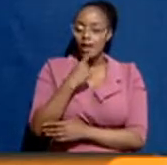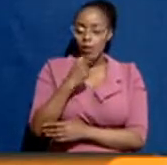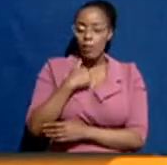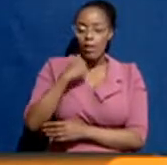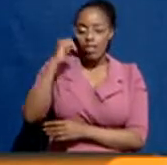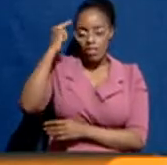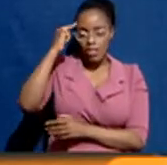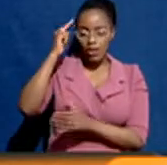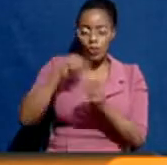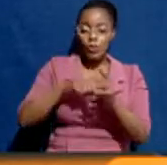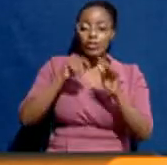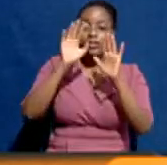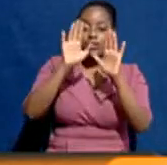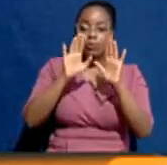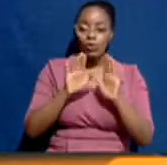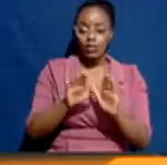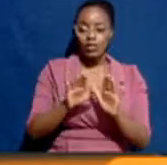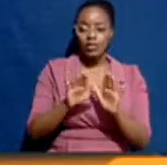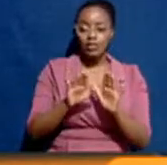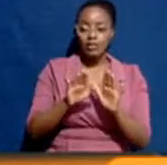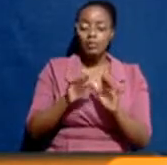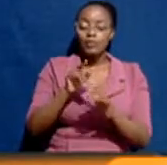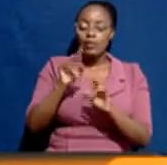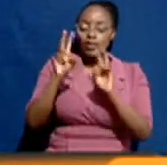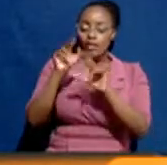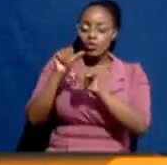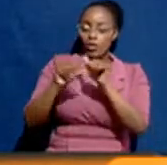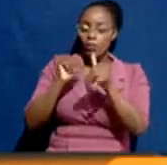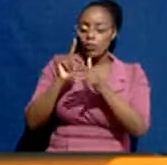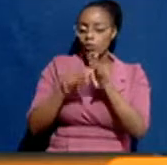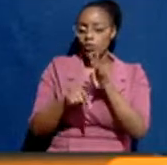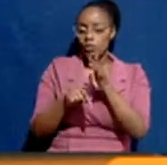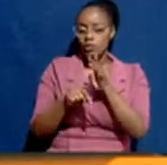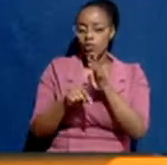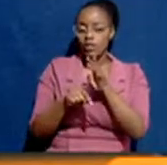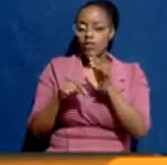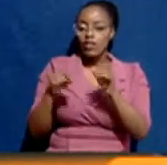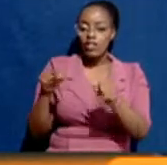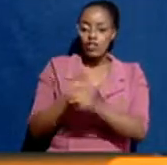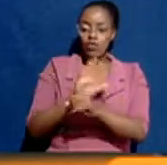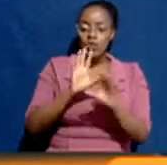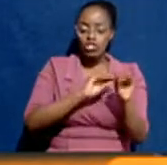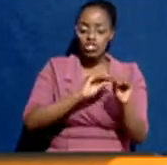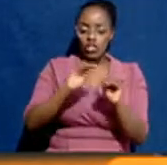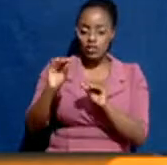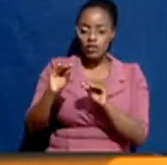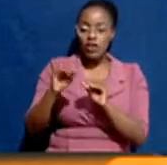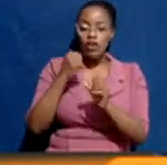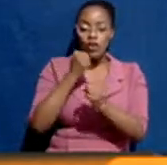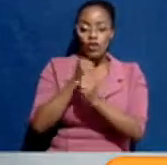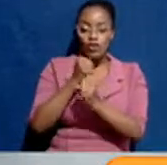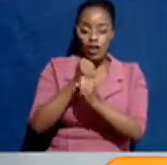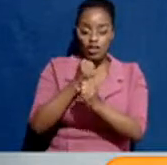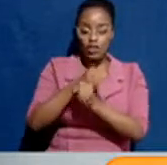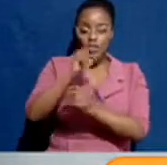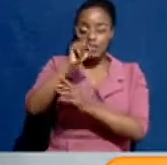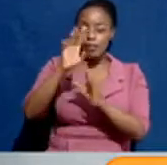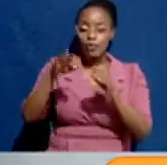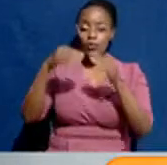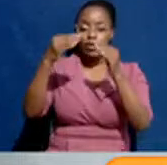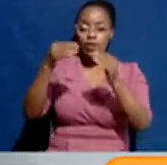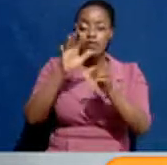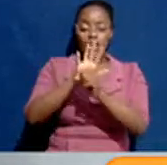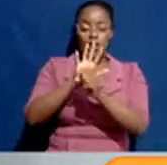think it is important, the issue of full transfer of function should be given a lot